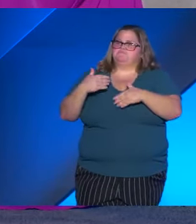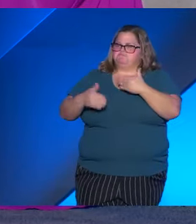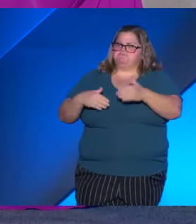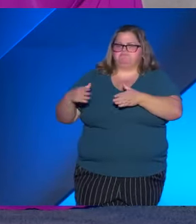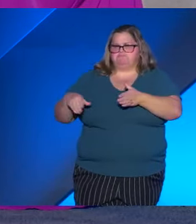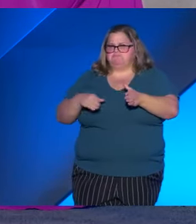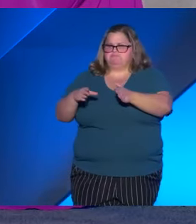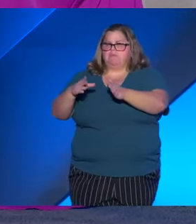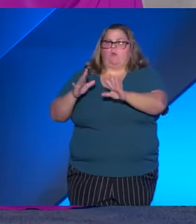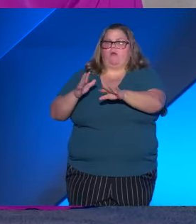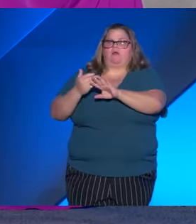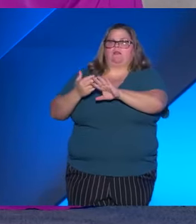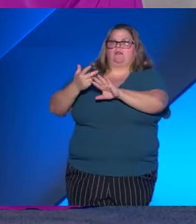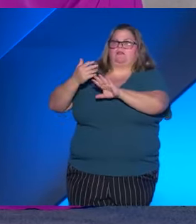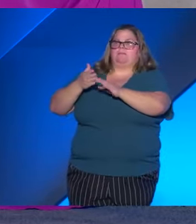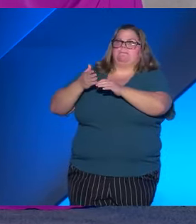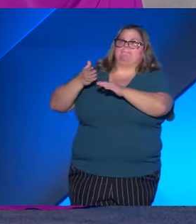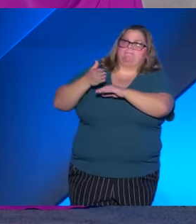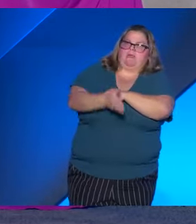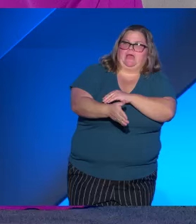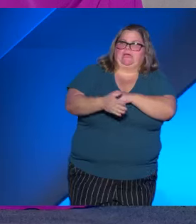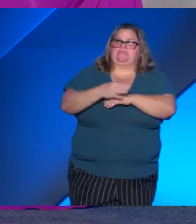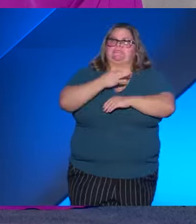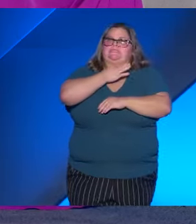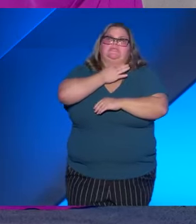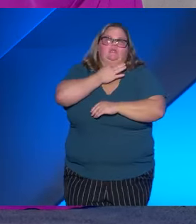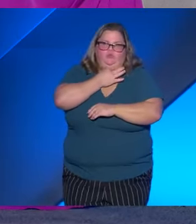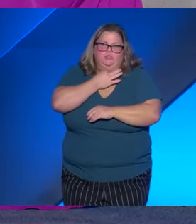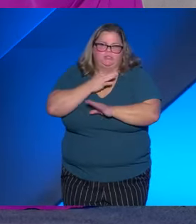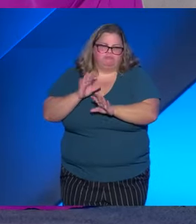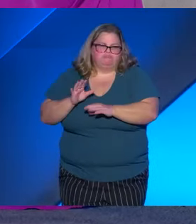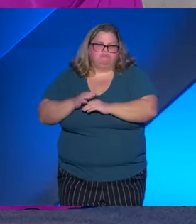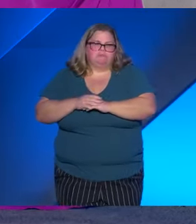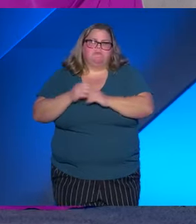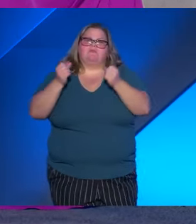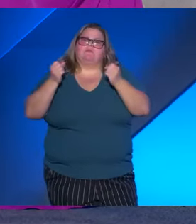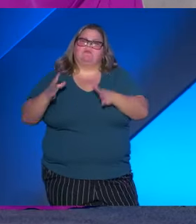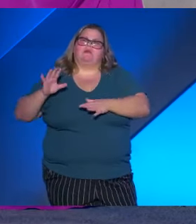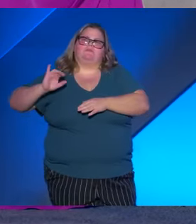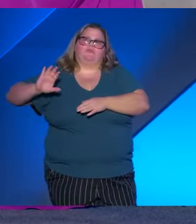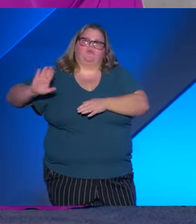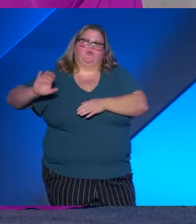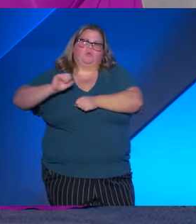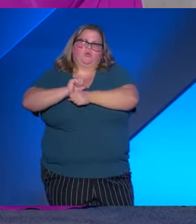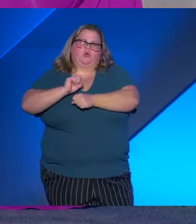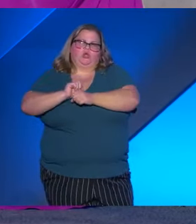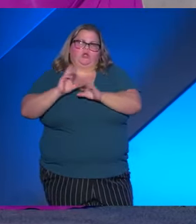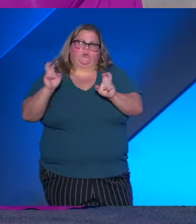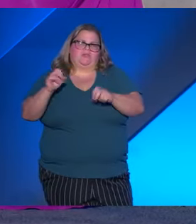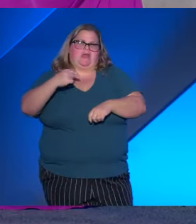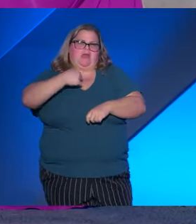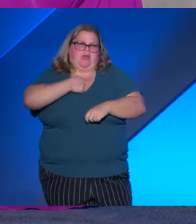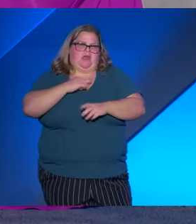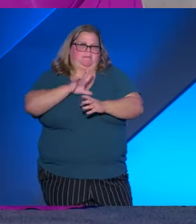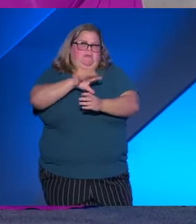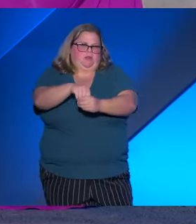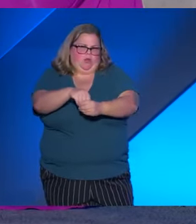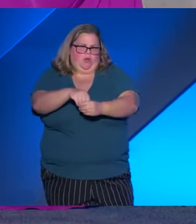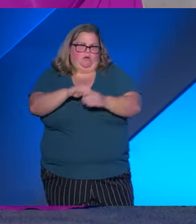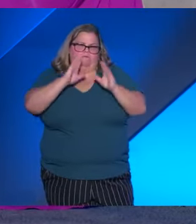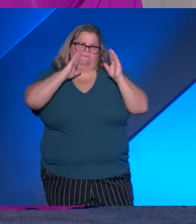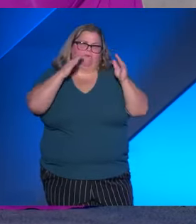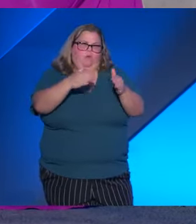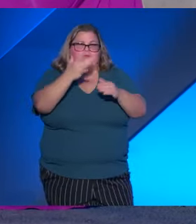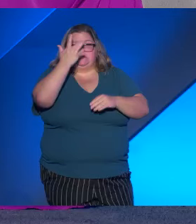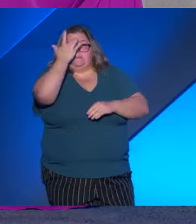path past the inquiry, yeah, right? A lot of your work at iBelong focuses on emotional